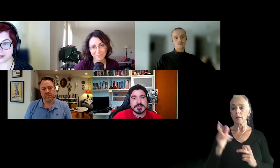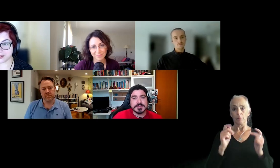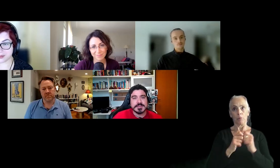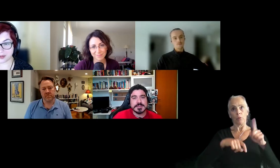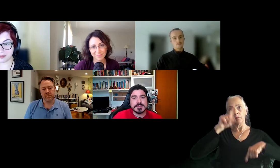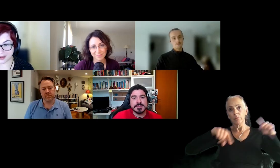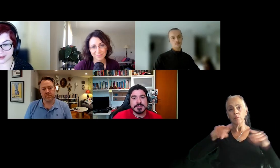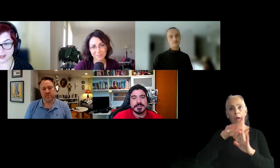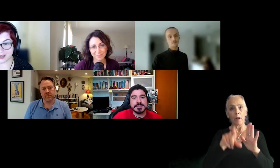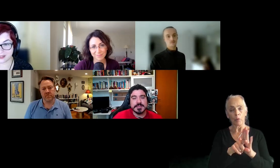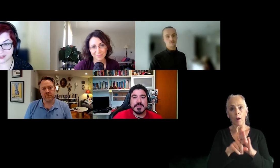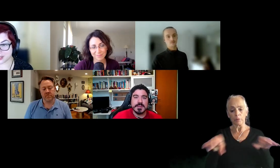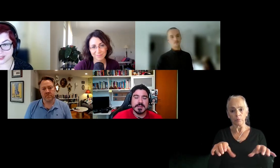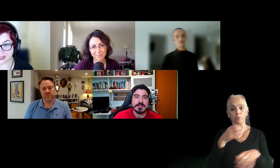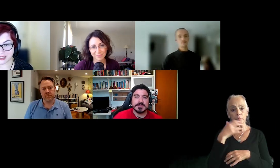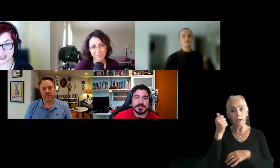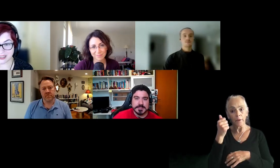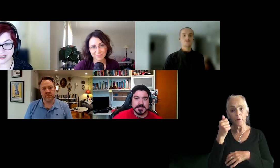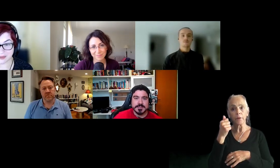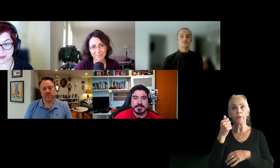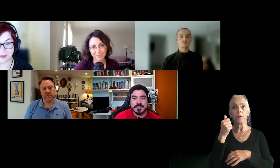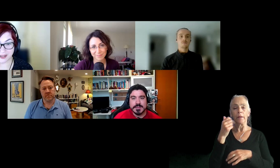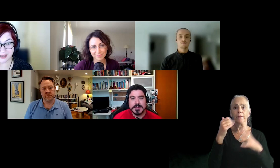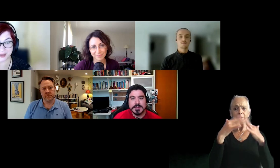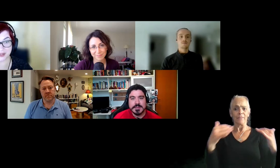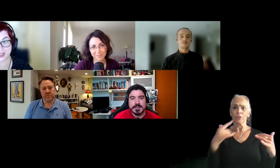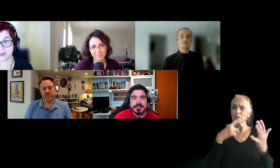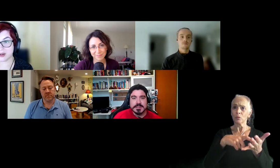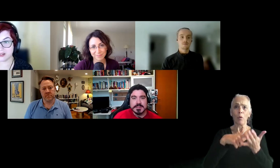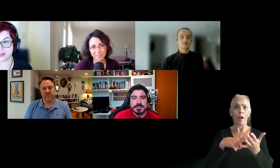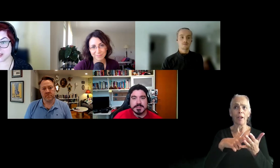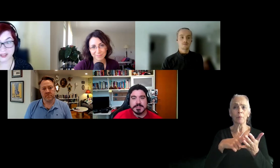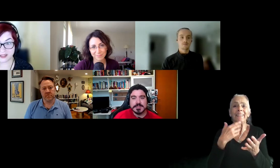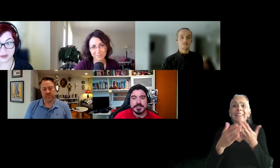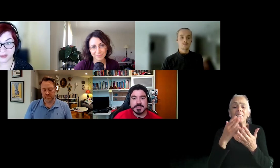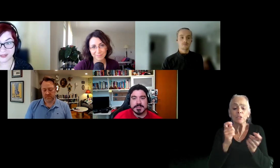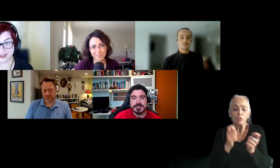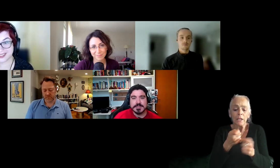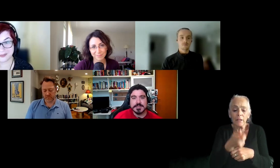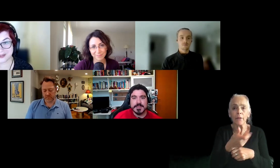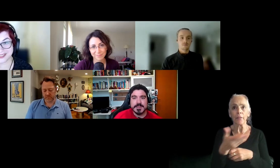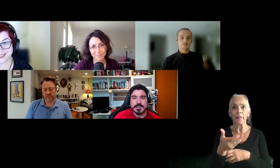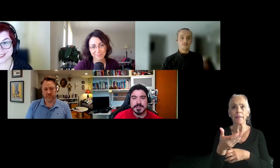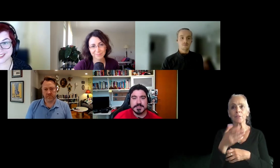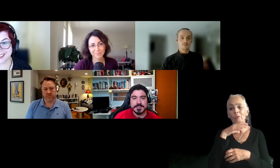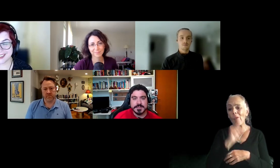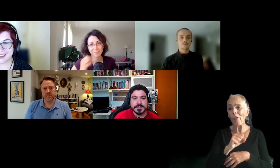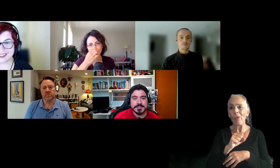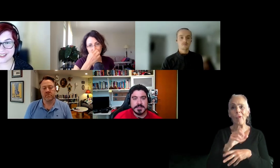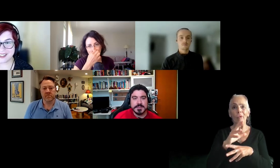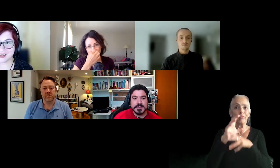backgrounds perform better and diversity is a requirement even to change the smaller things or the old outdated practices.